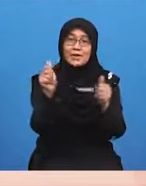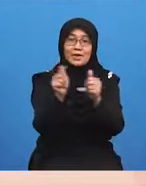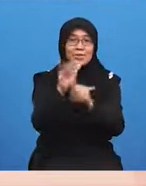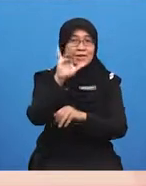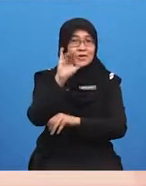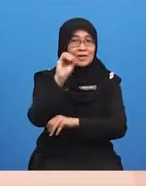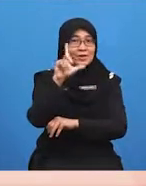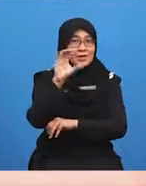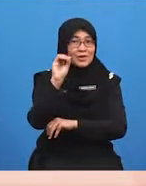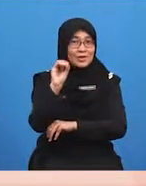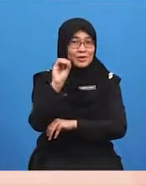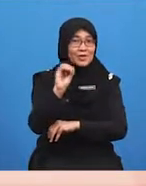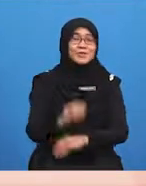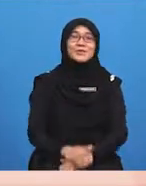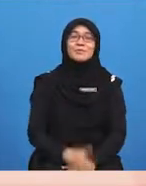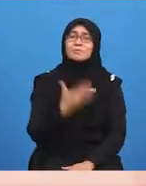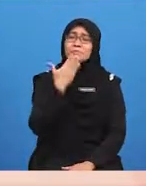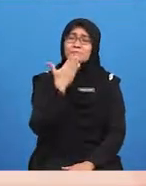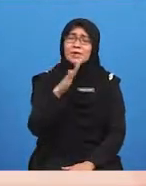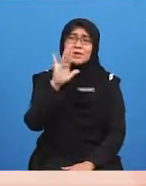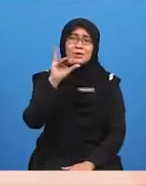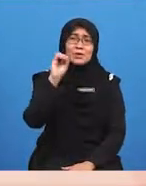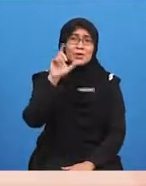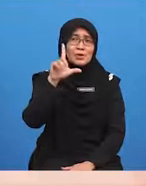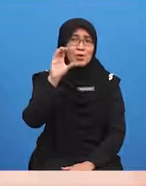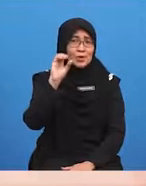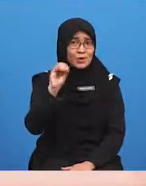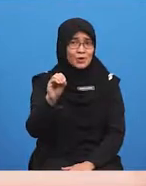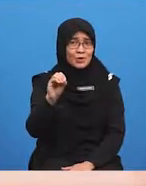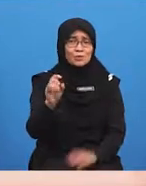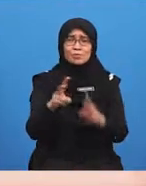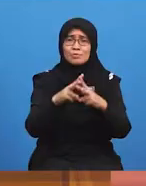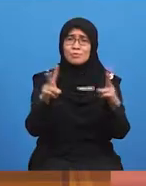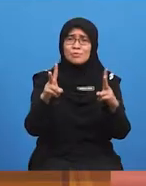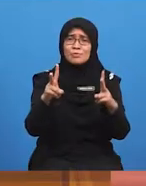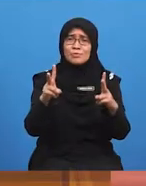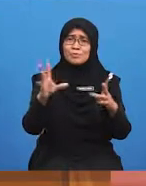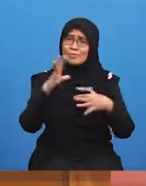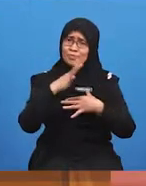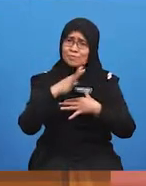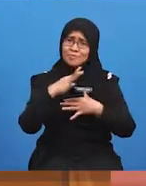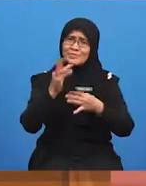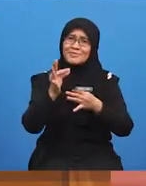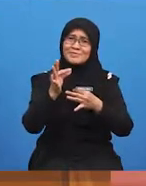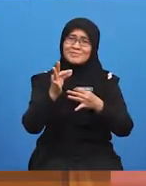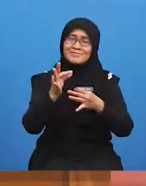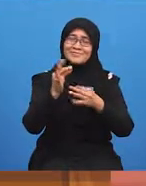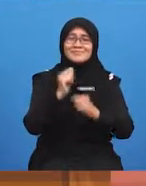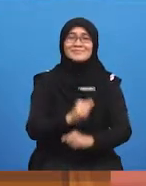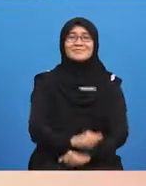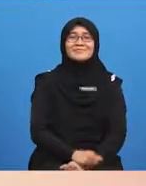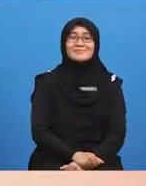And we're back! Thank you, YOLO, for such an interesting fact. You are welcome, Miss